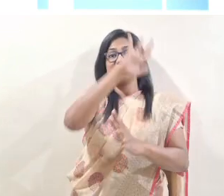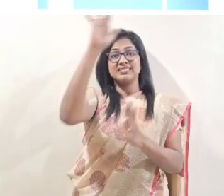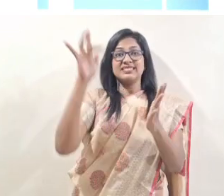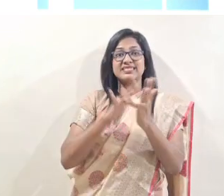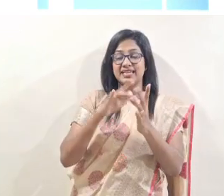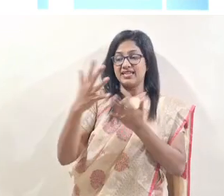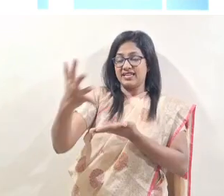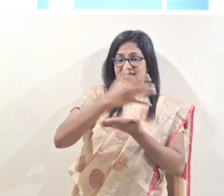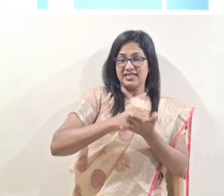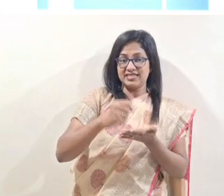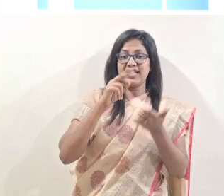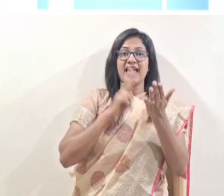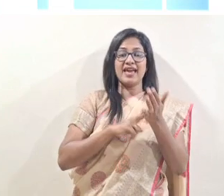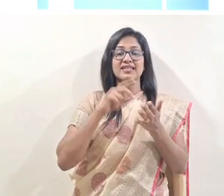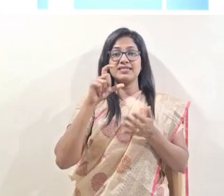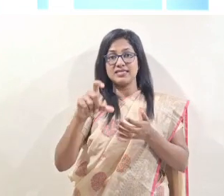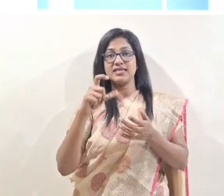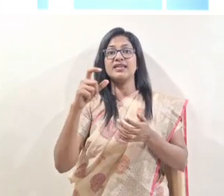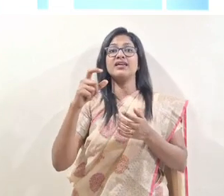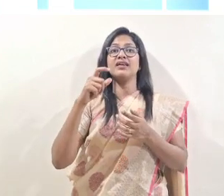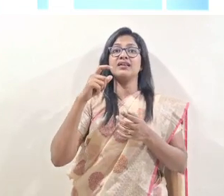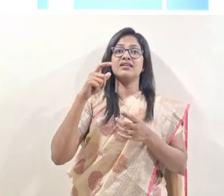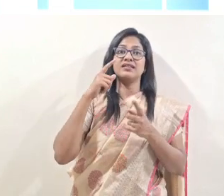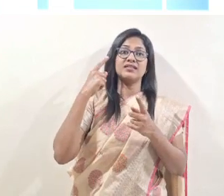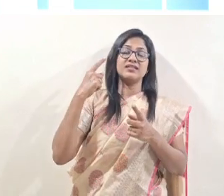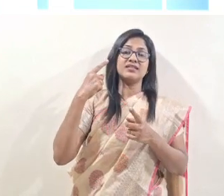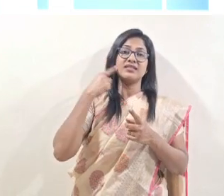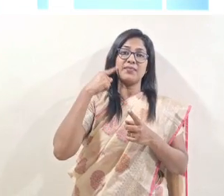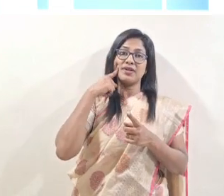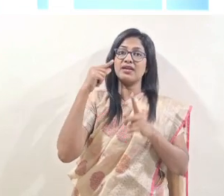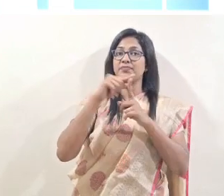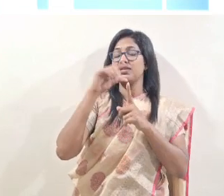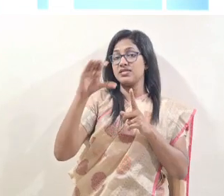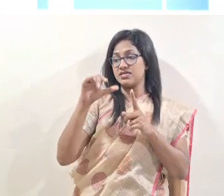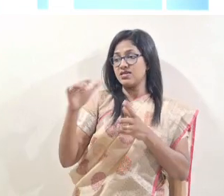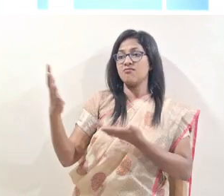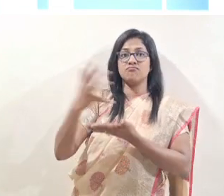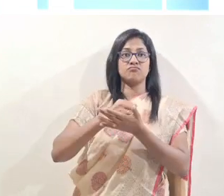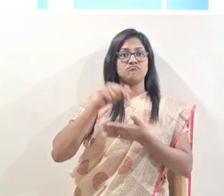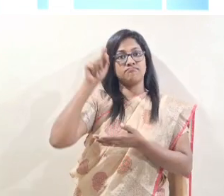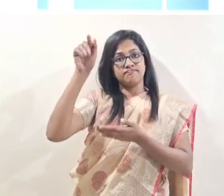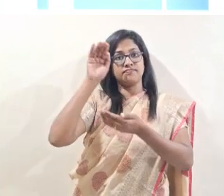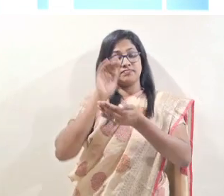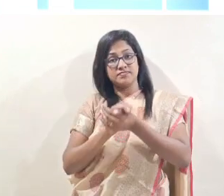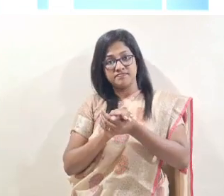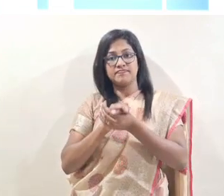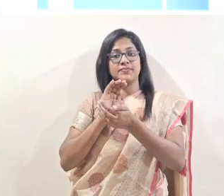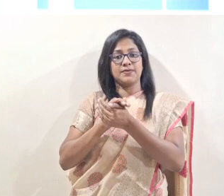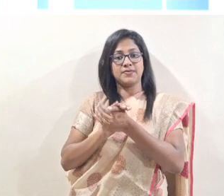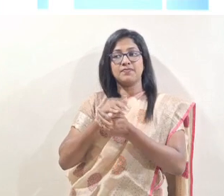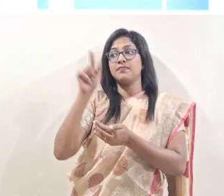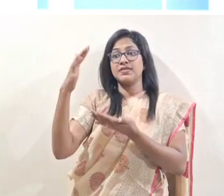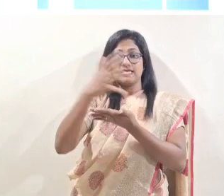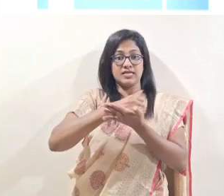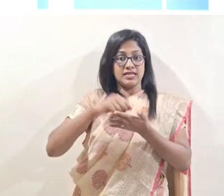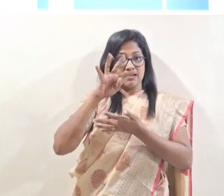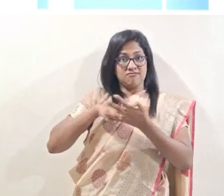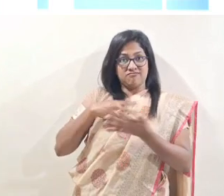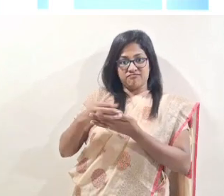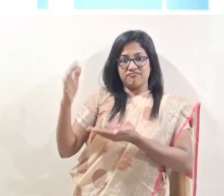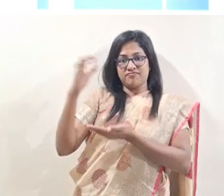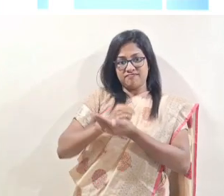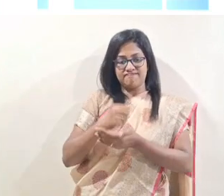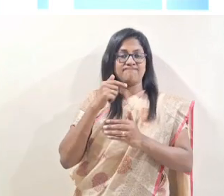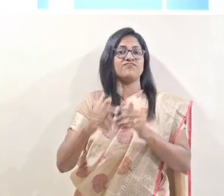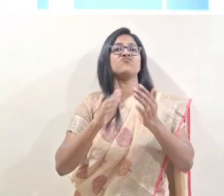database. NCIIPC is keeping these database. So these database also would help us to